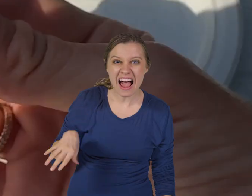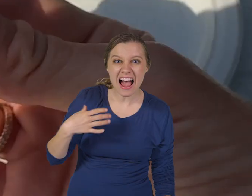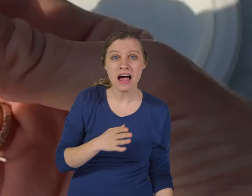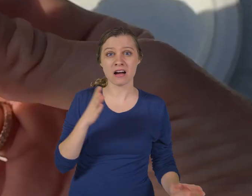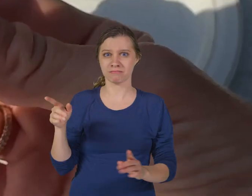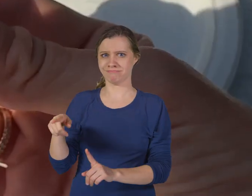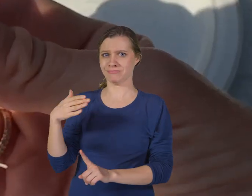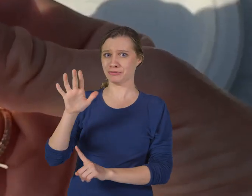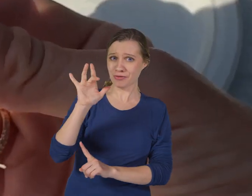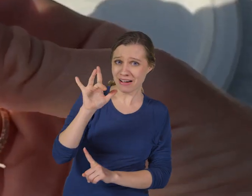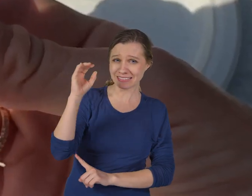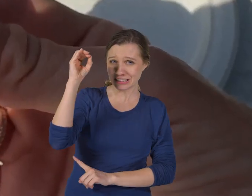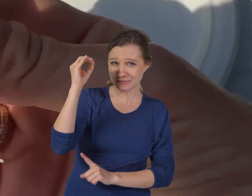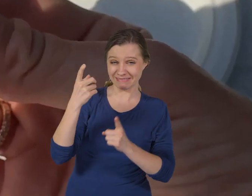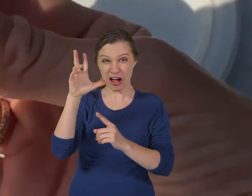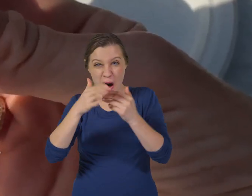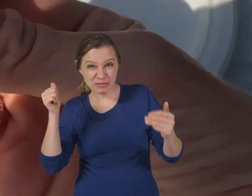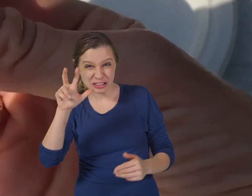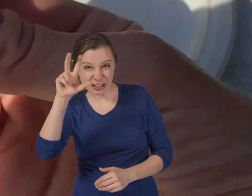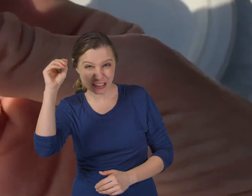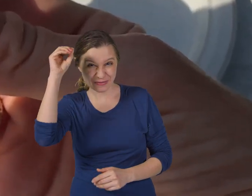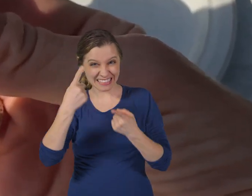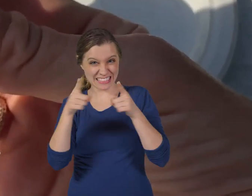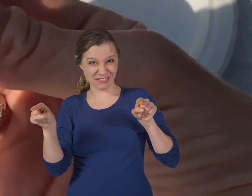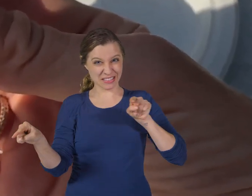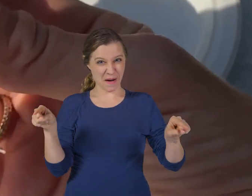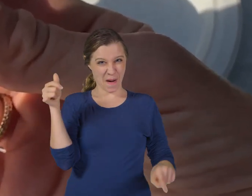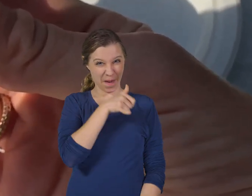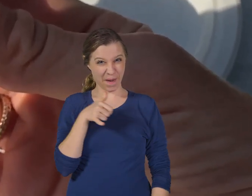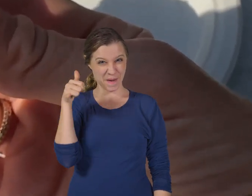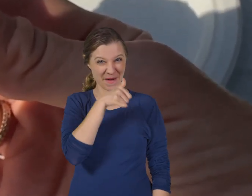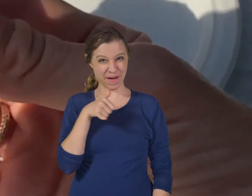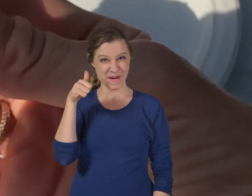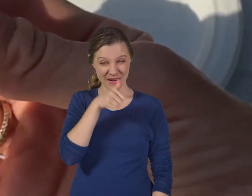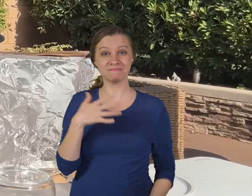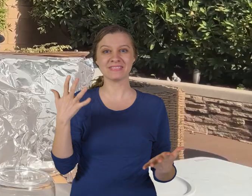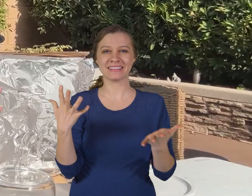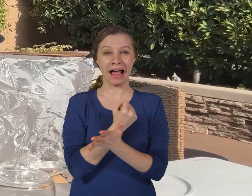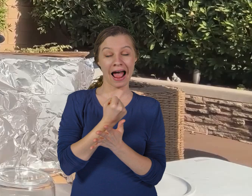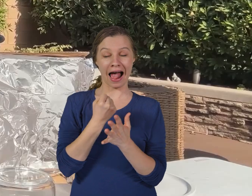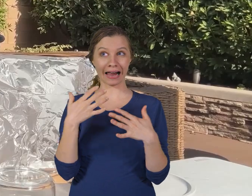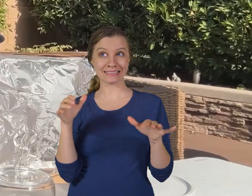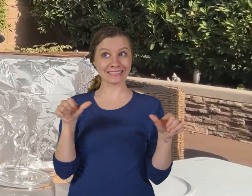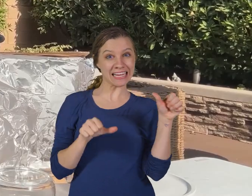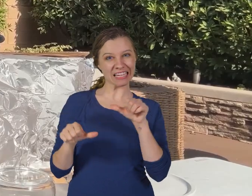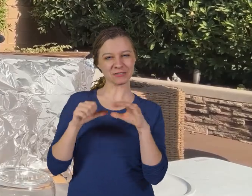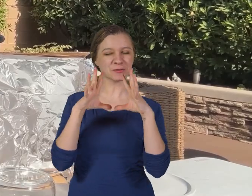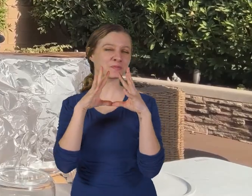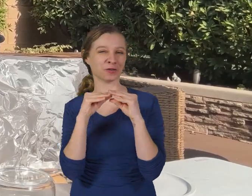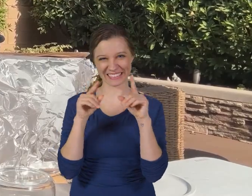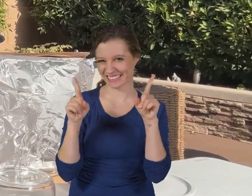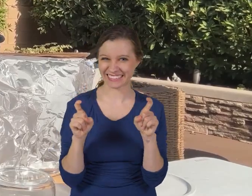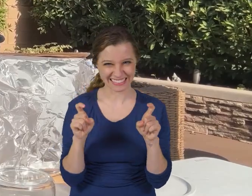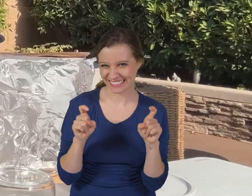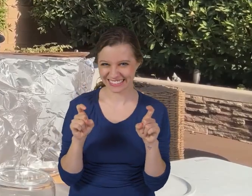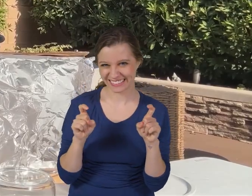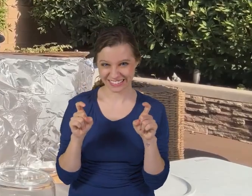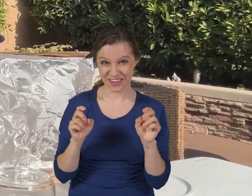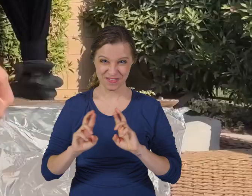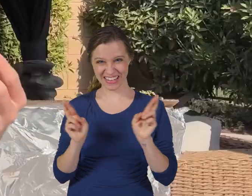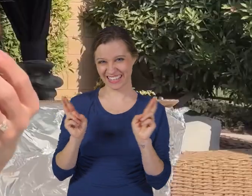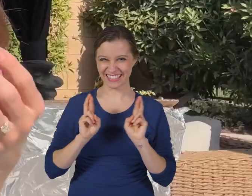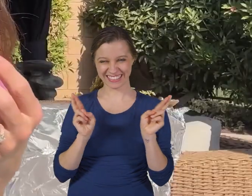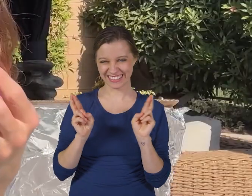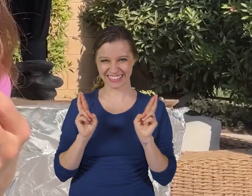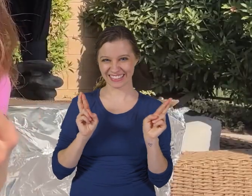crazy. Oh wow. That's like a 2530 almost degree difference. Now for the highly scientific smoosh